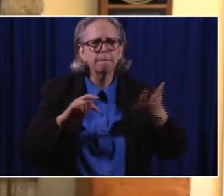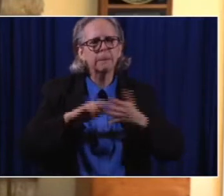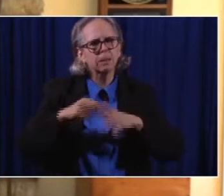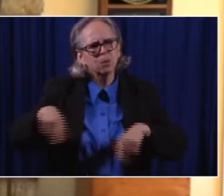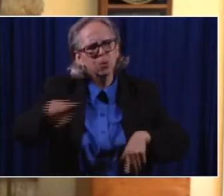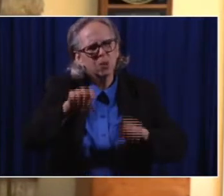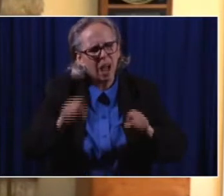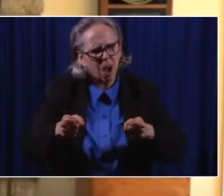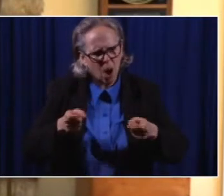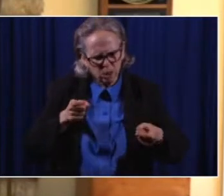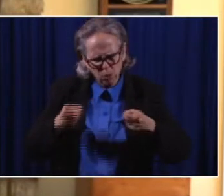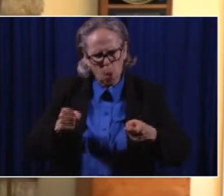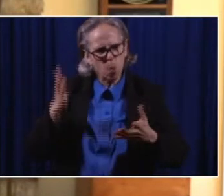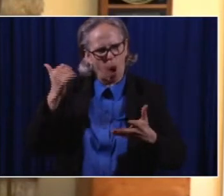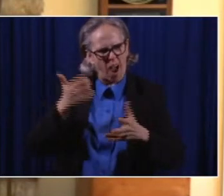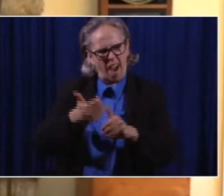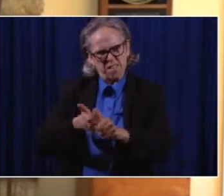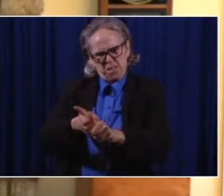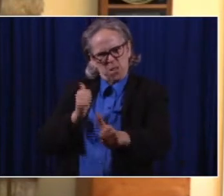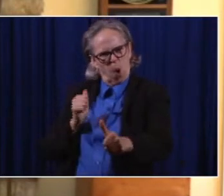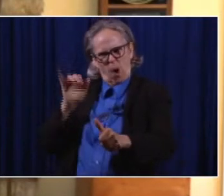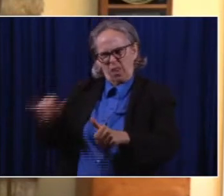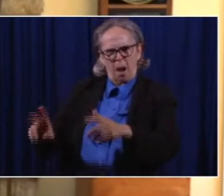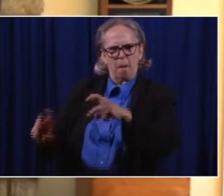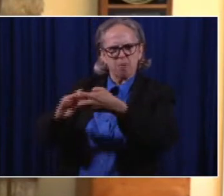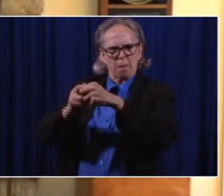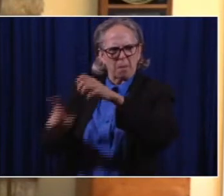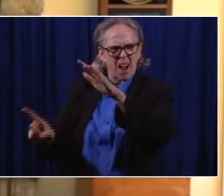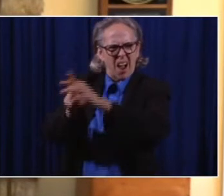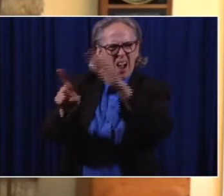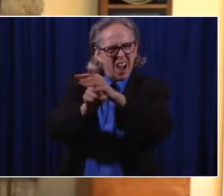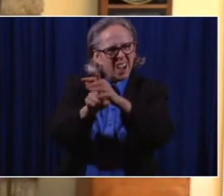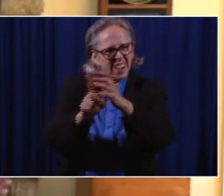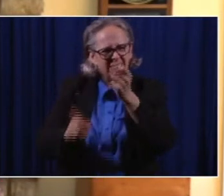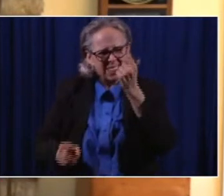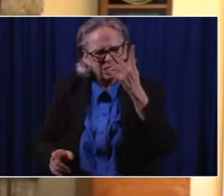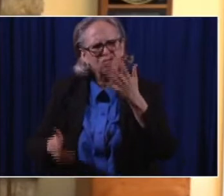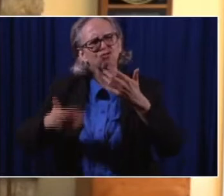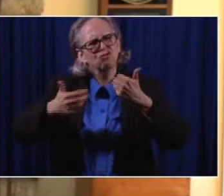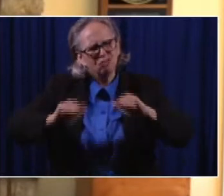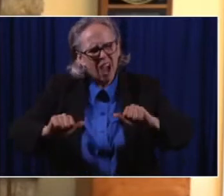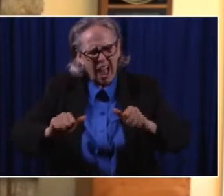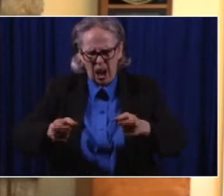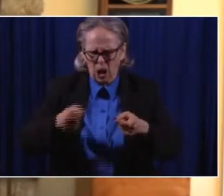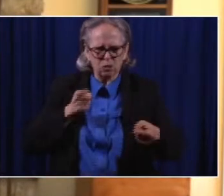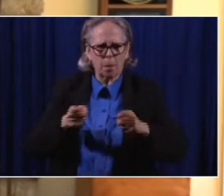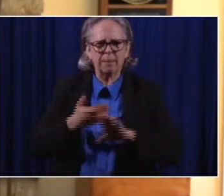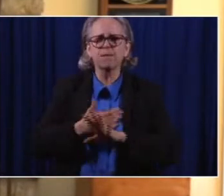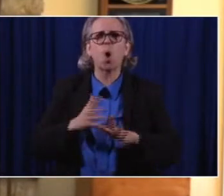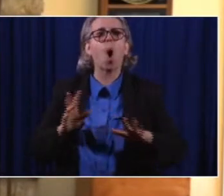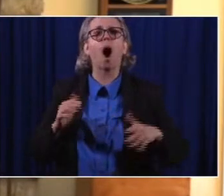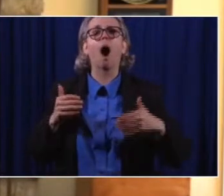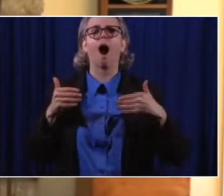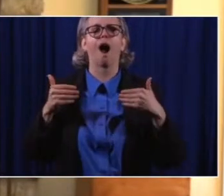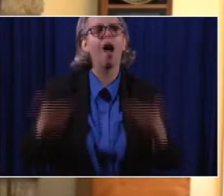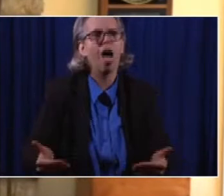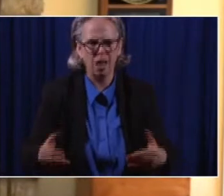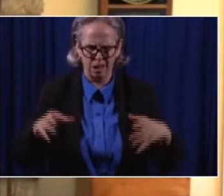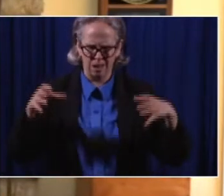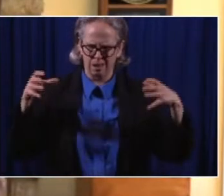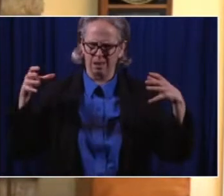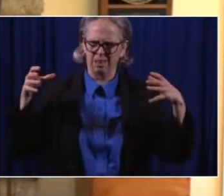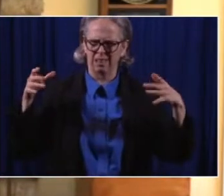try that before we get to the point, the absolute drastic nuclear bomb